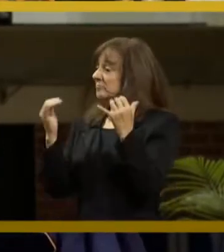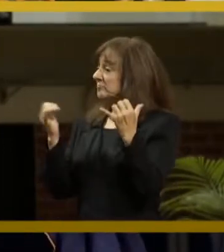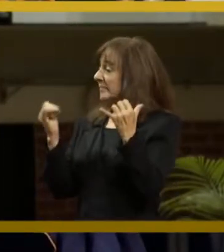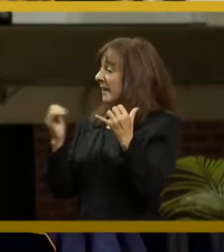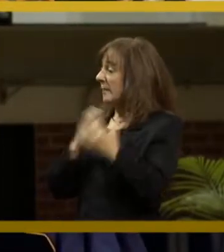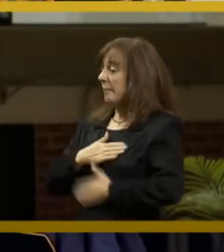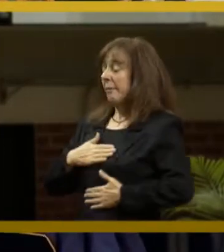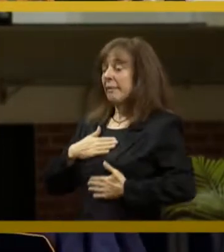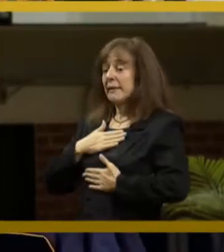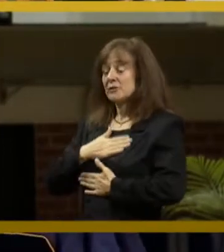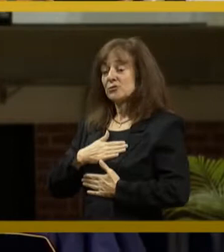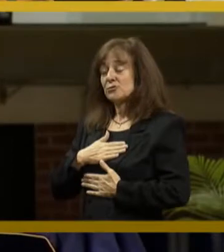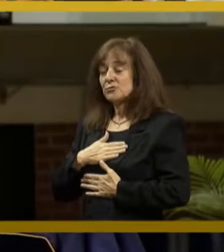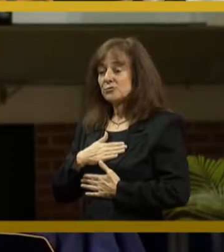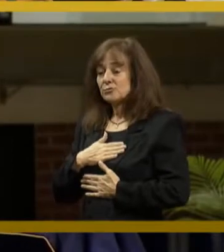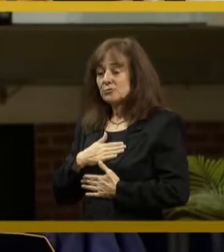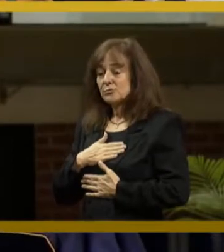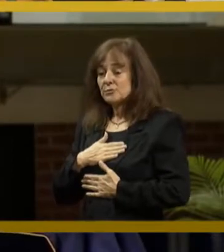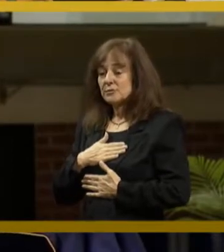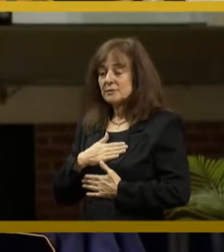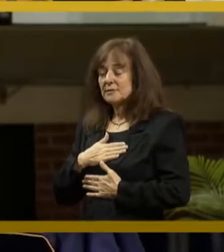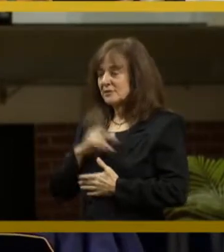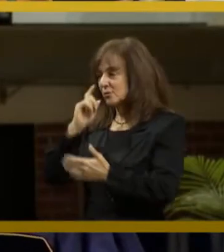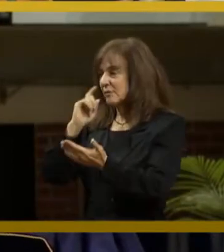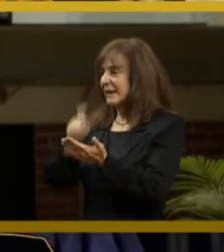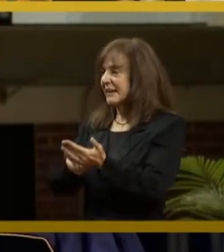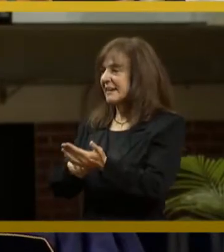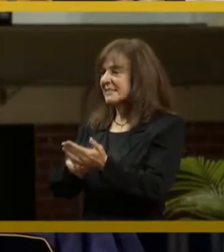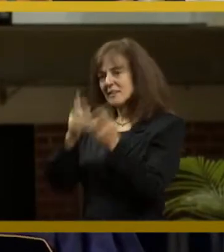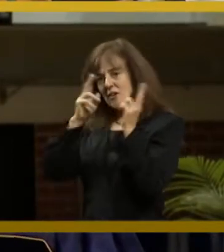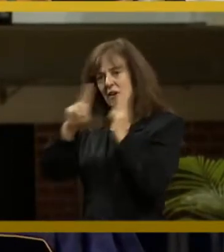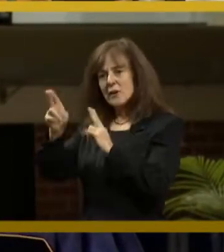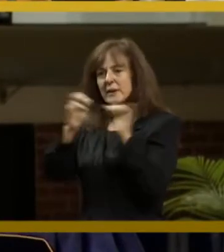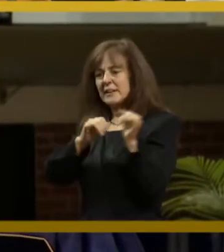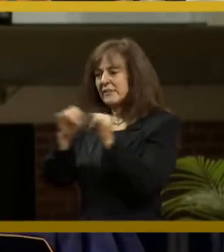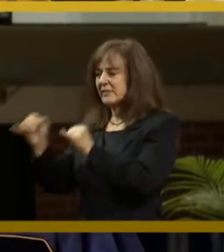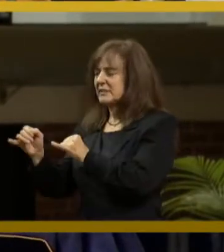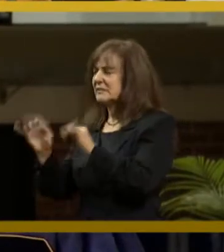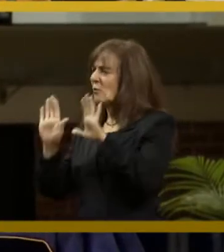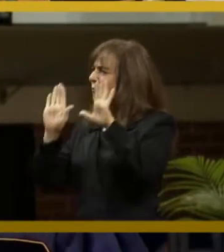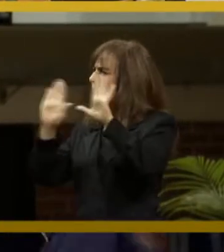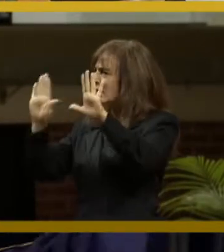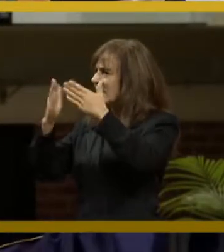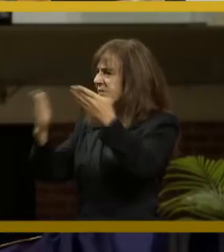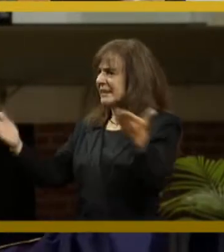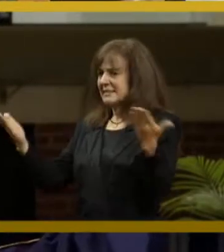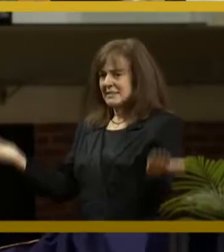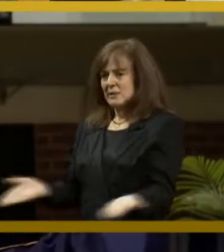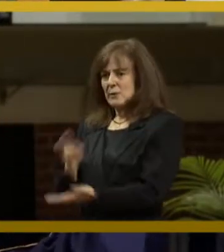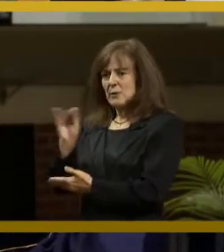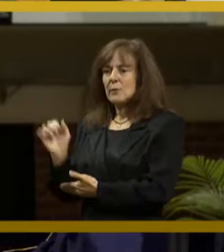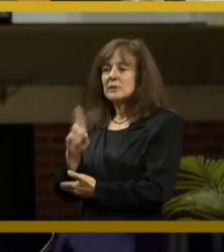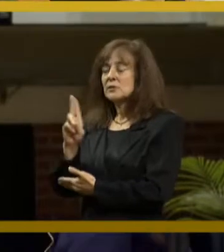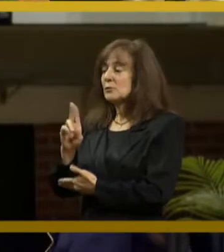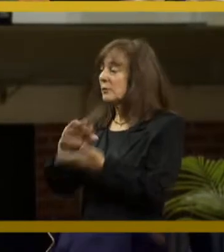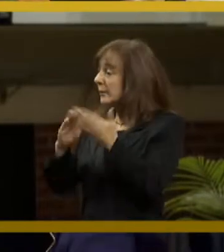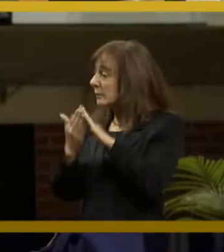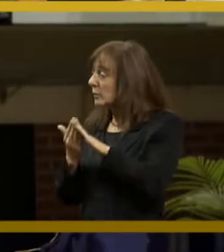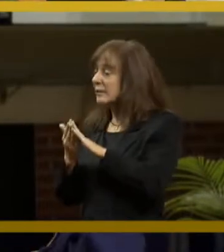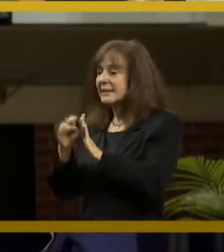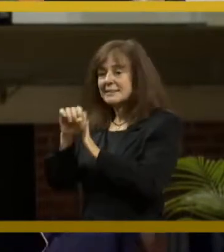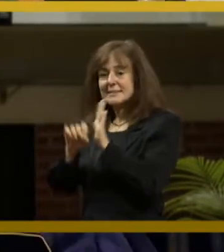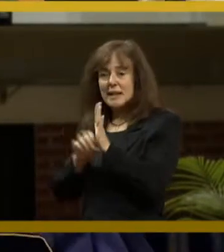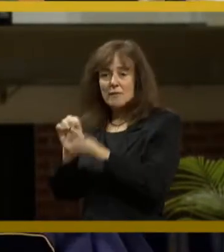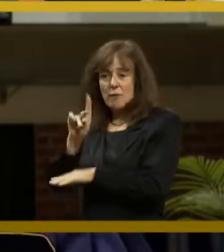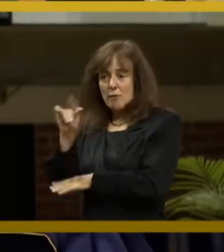our pleasure to recognize and honor individuals who have done great things for Oklahoma State, their community, and the state